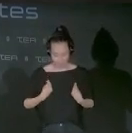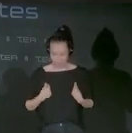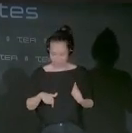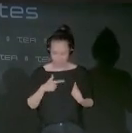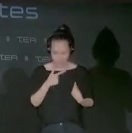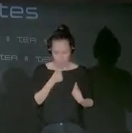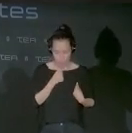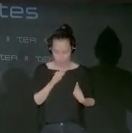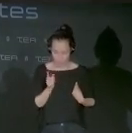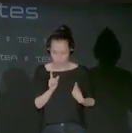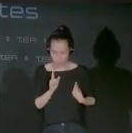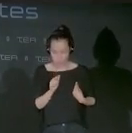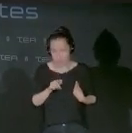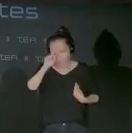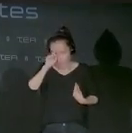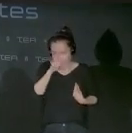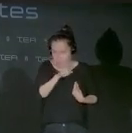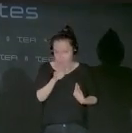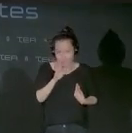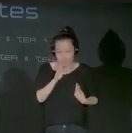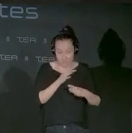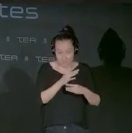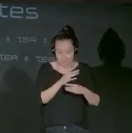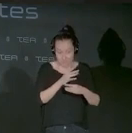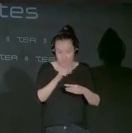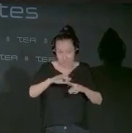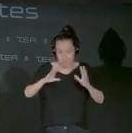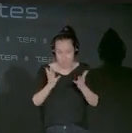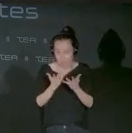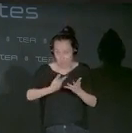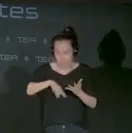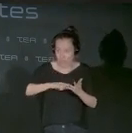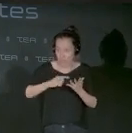design. They wouldn't have made those lights shine in my eyes for a start.